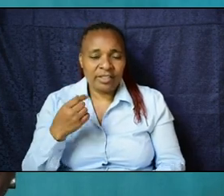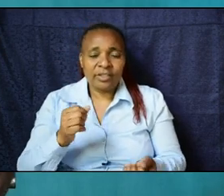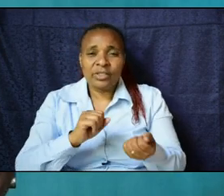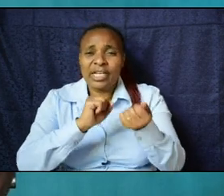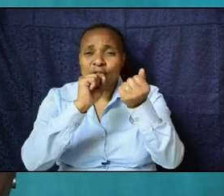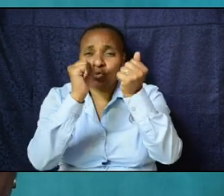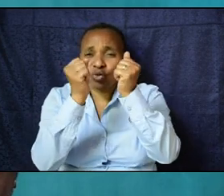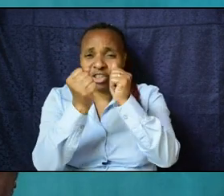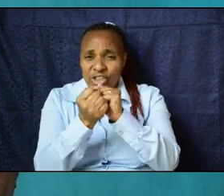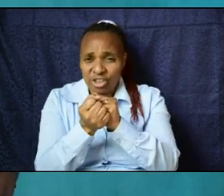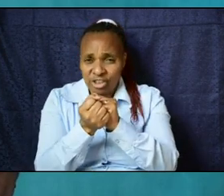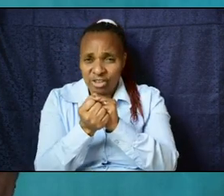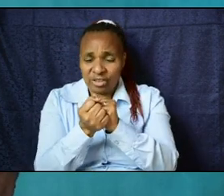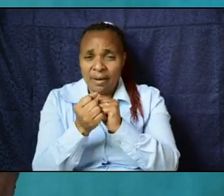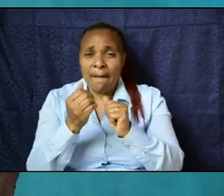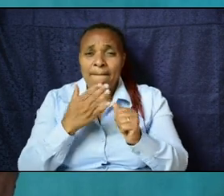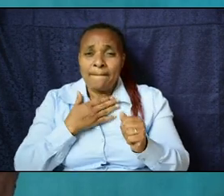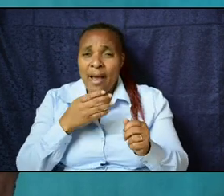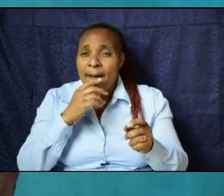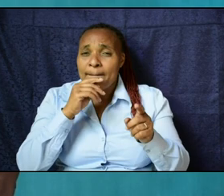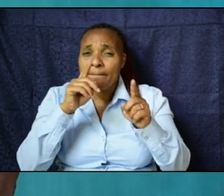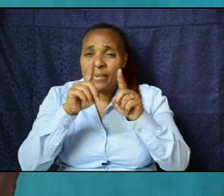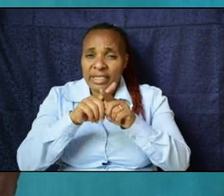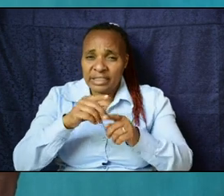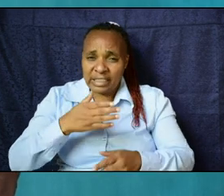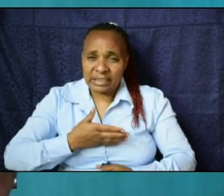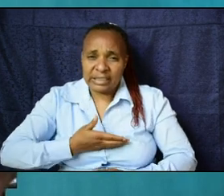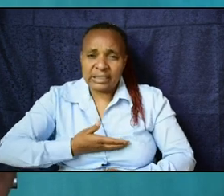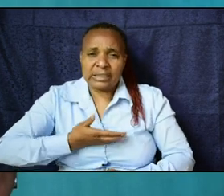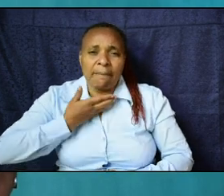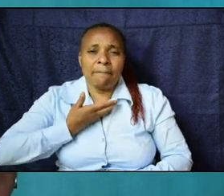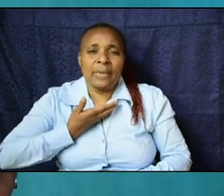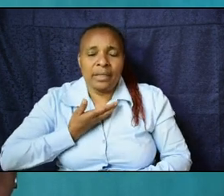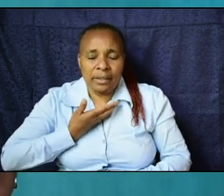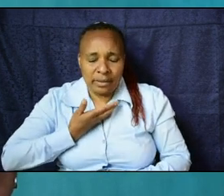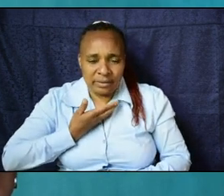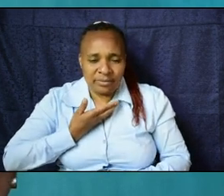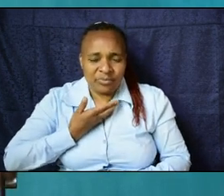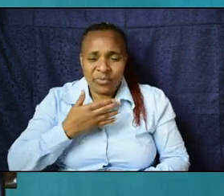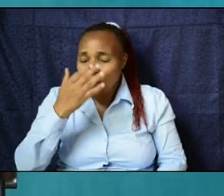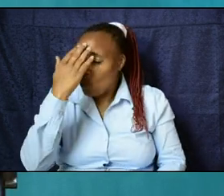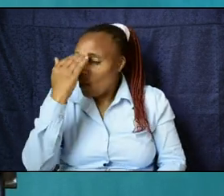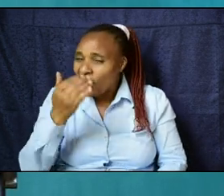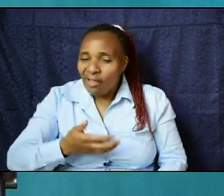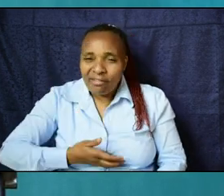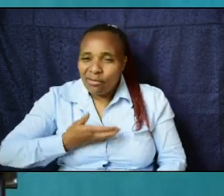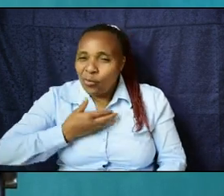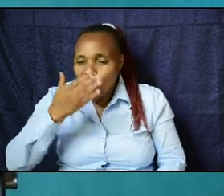change my brother's temper. Why? Why his temper?